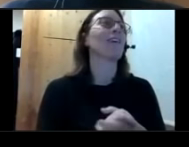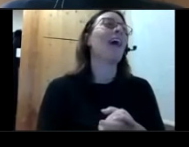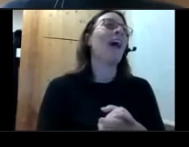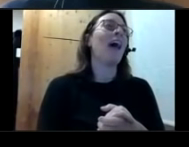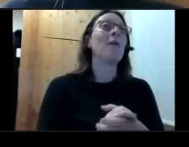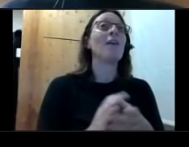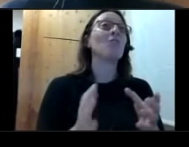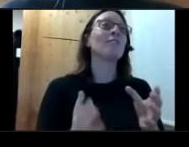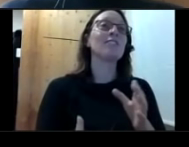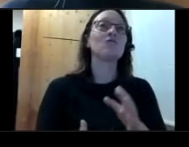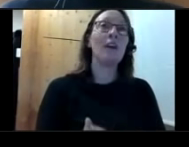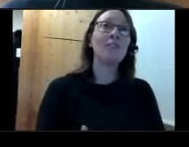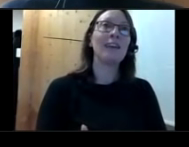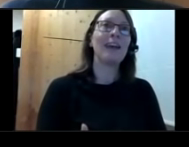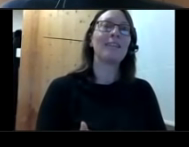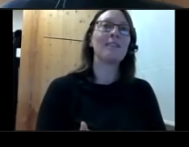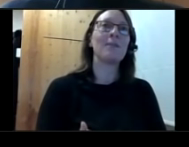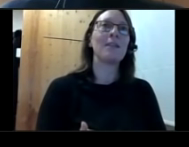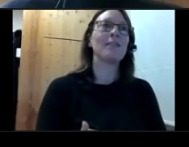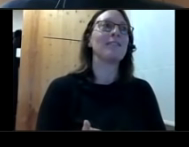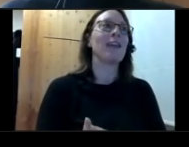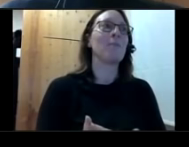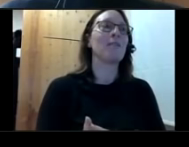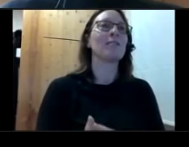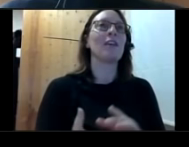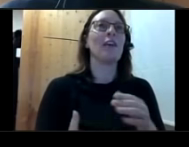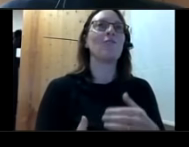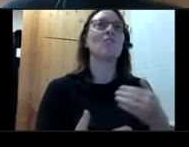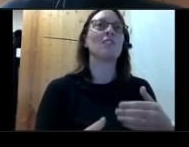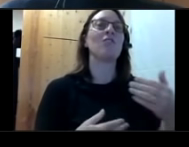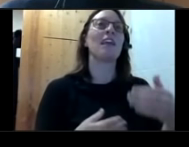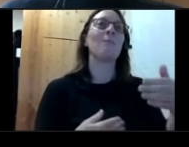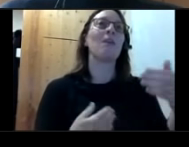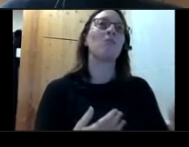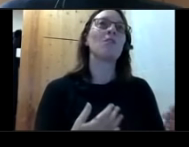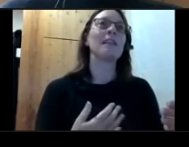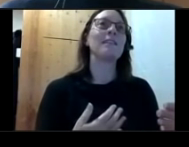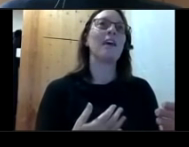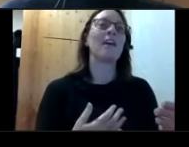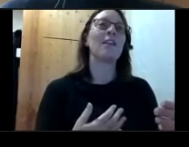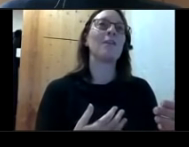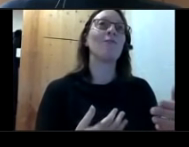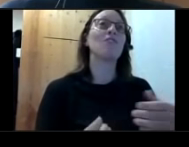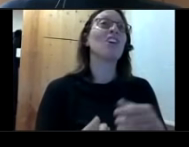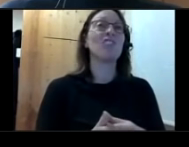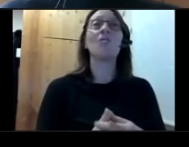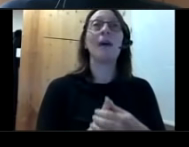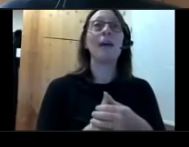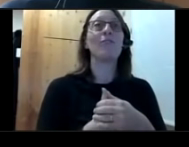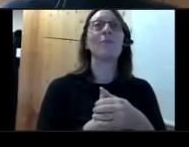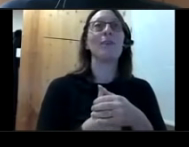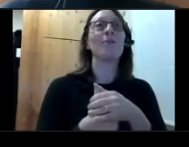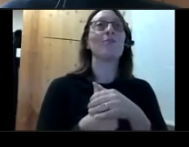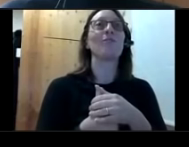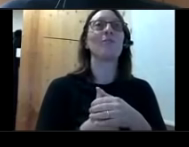ask. Have you started drafting an accessibility statement? Have you started thinking about the processes that are going to be involved? Do you